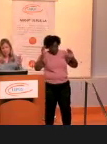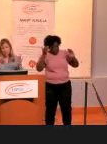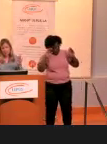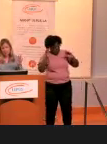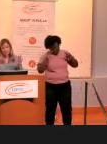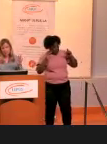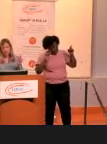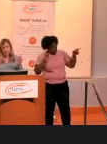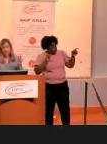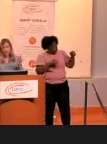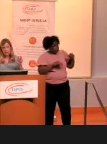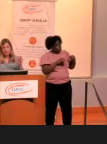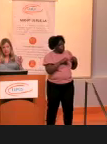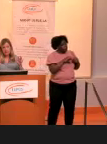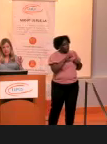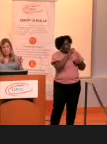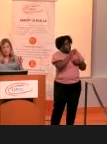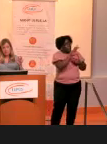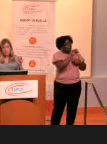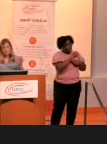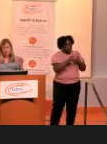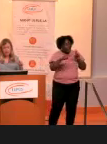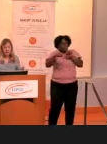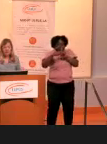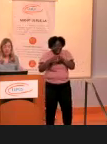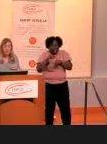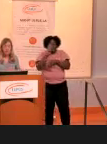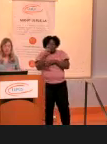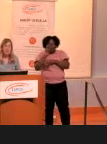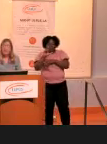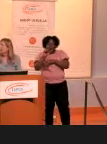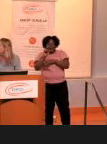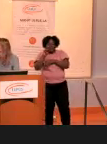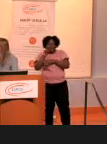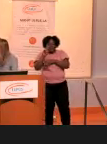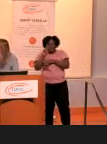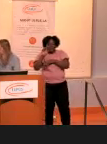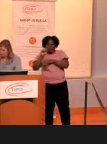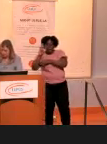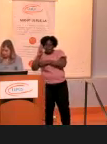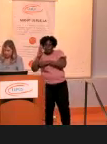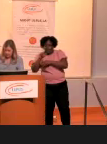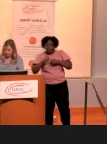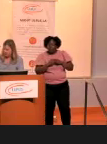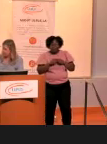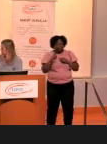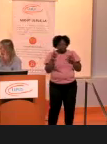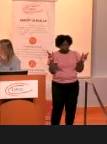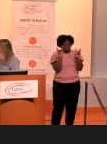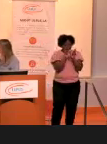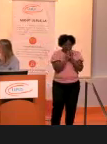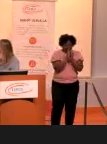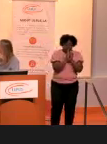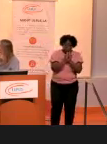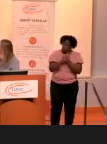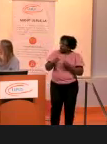with mycophenolate plus belimumab. And it takes a while for you to see the